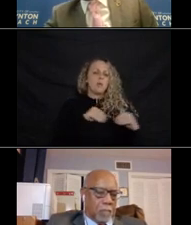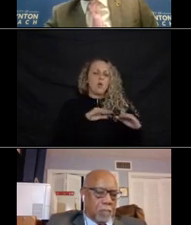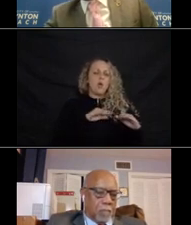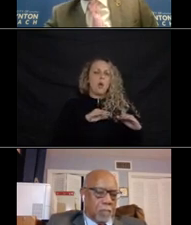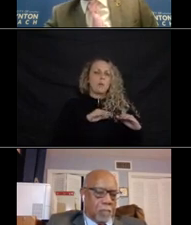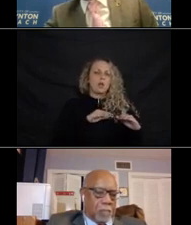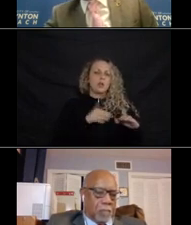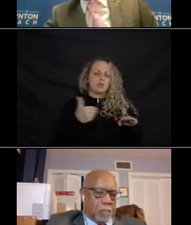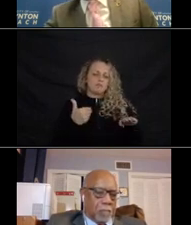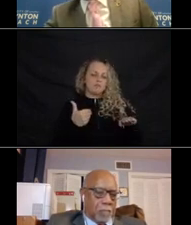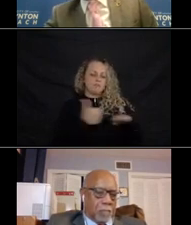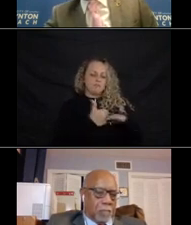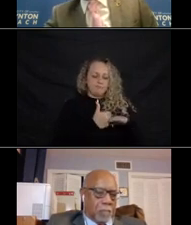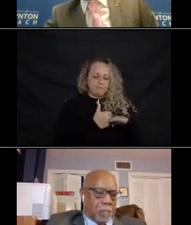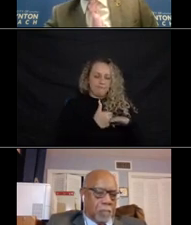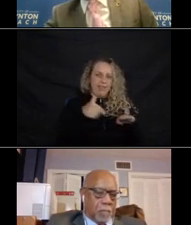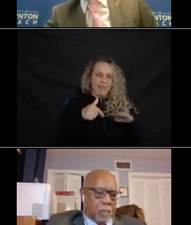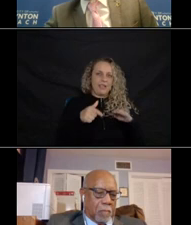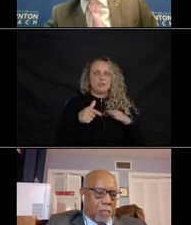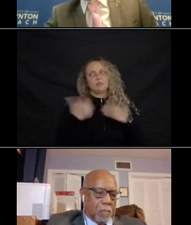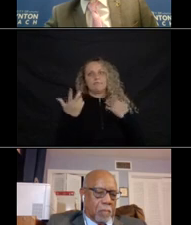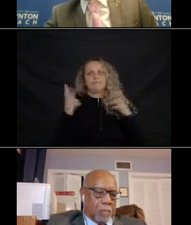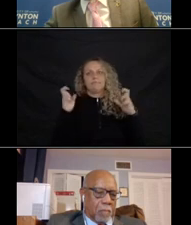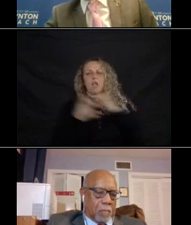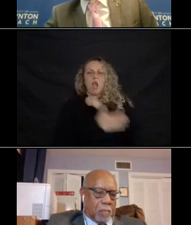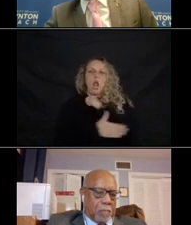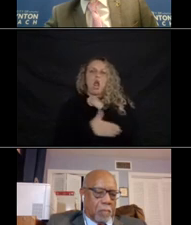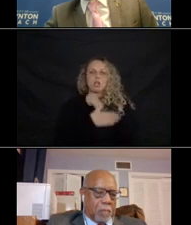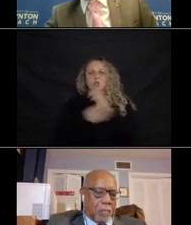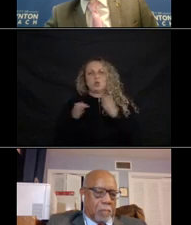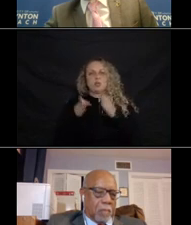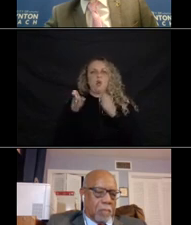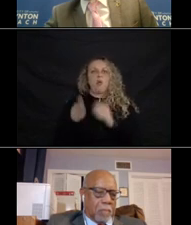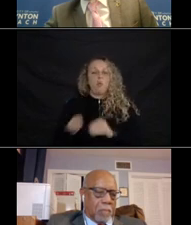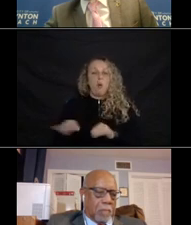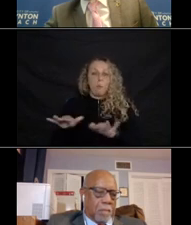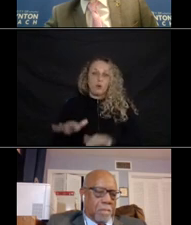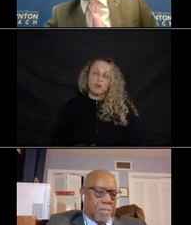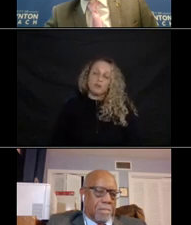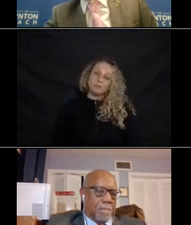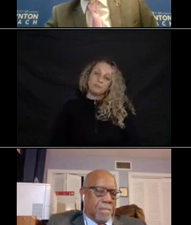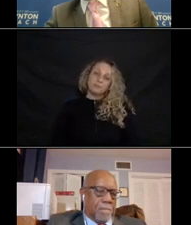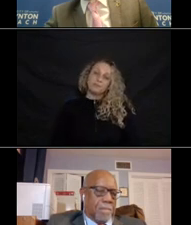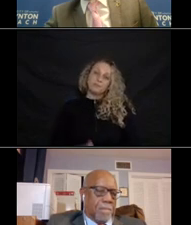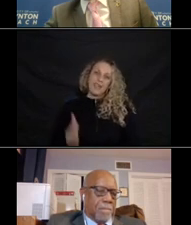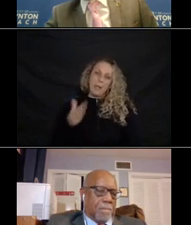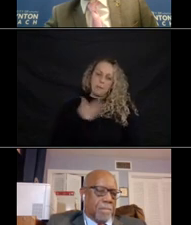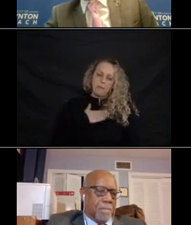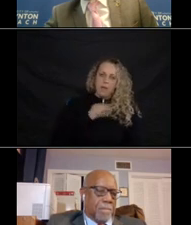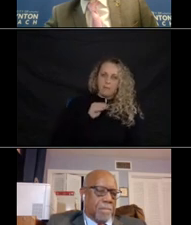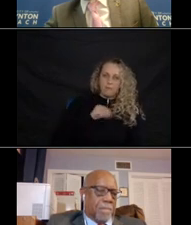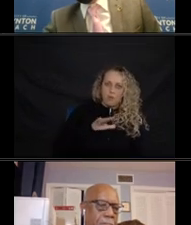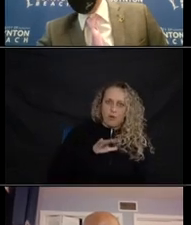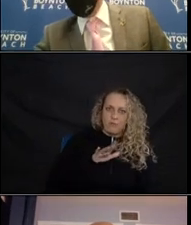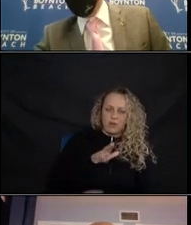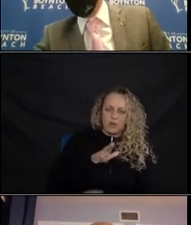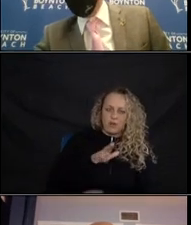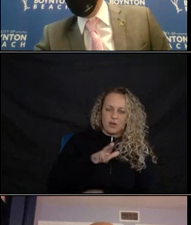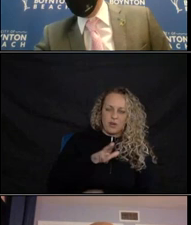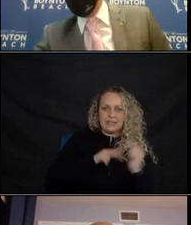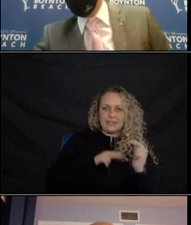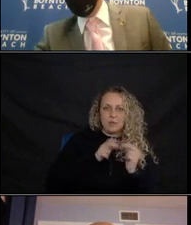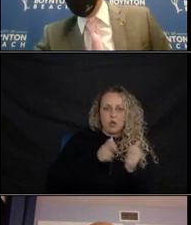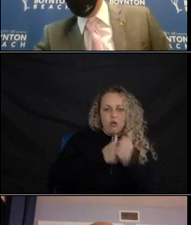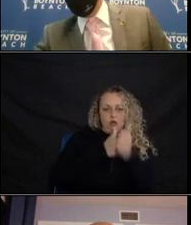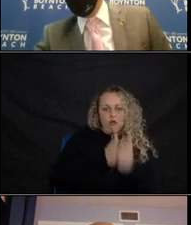abuts this country trail PUD property. My property was built in accordance